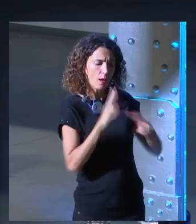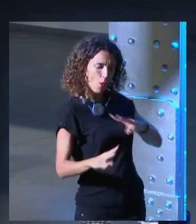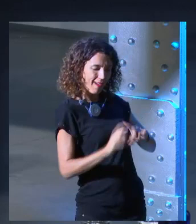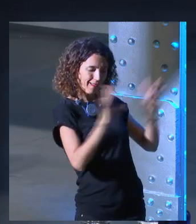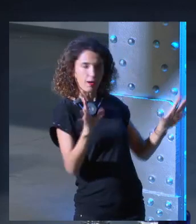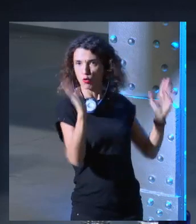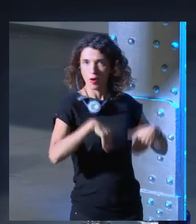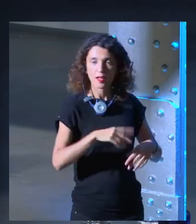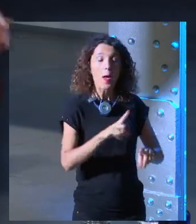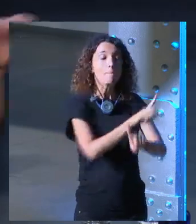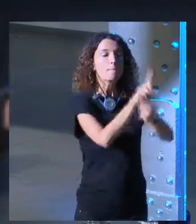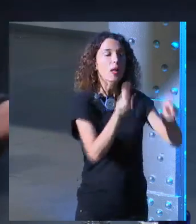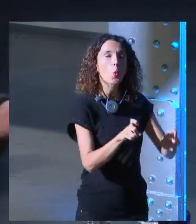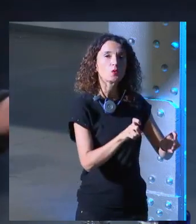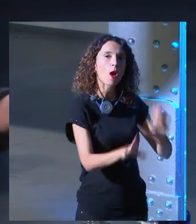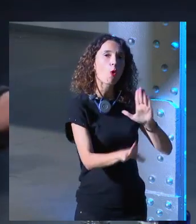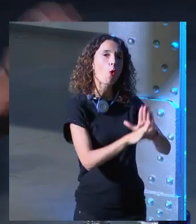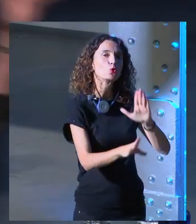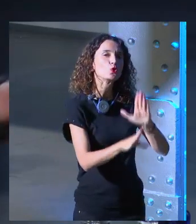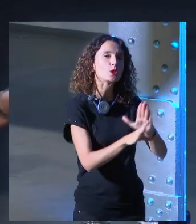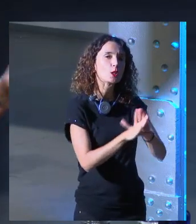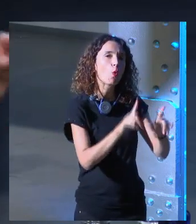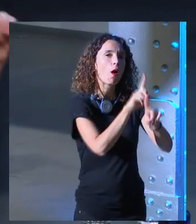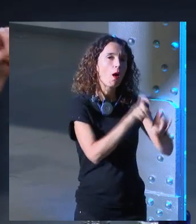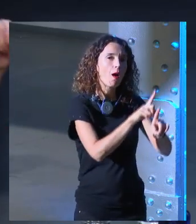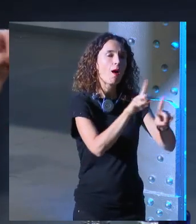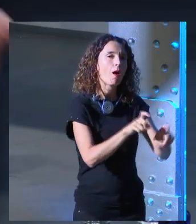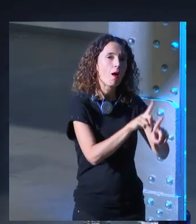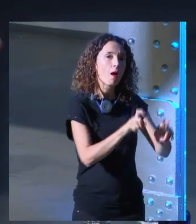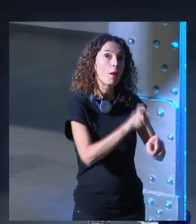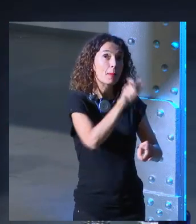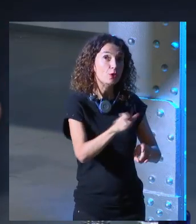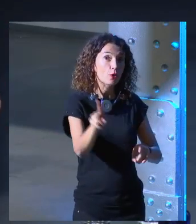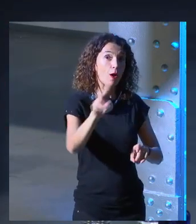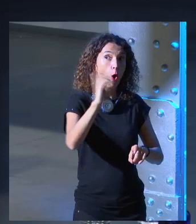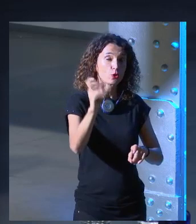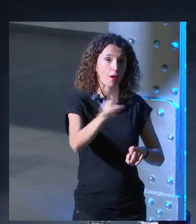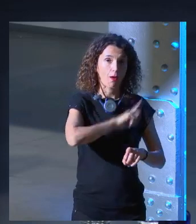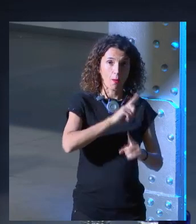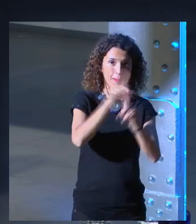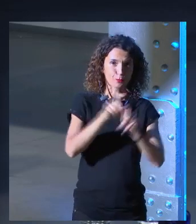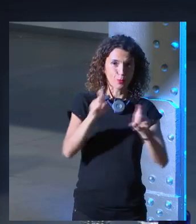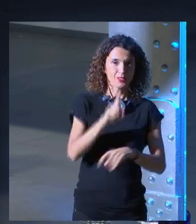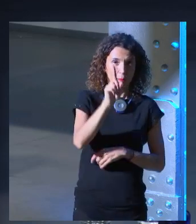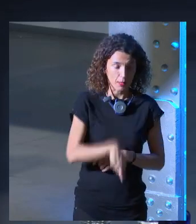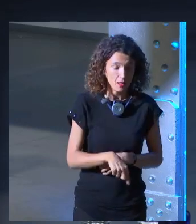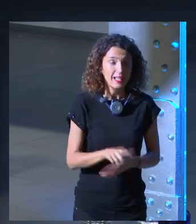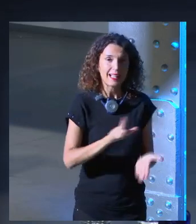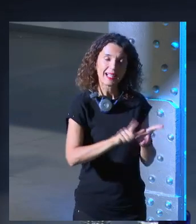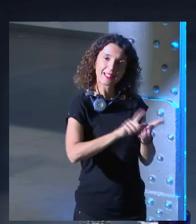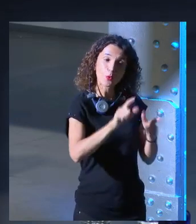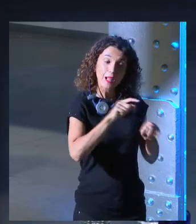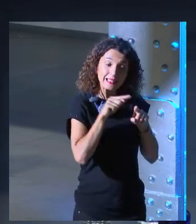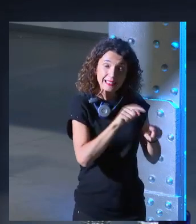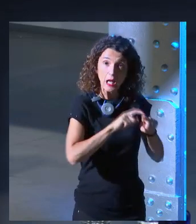asking, and it goes on asking you every possible question. And that's the kind of literature, from the inside as a writer,